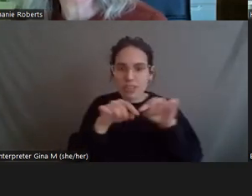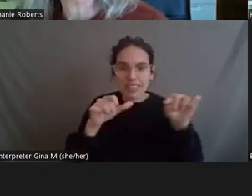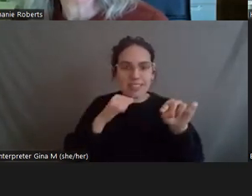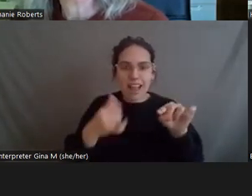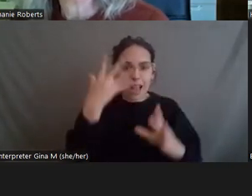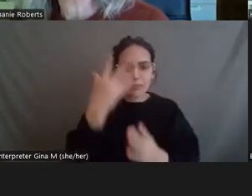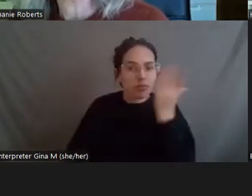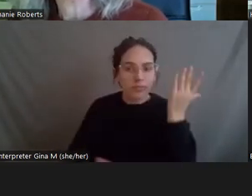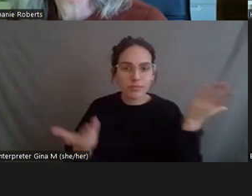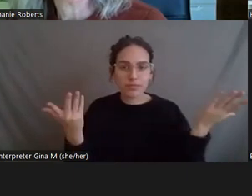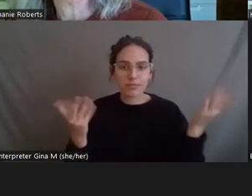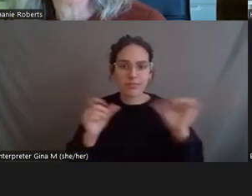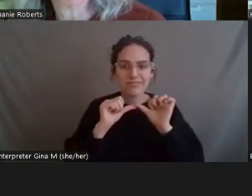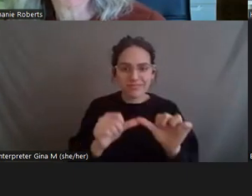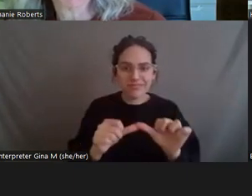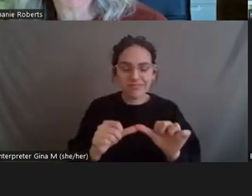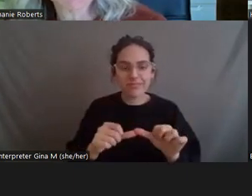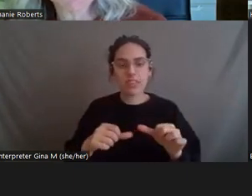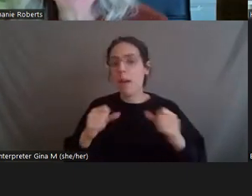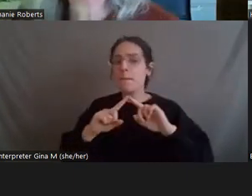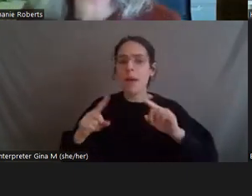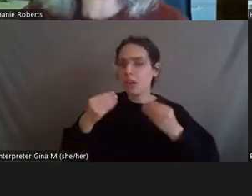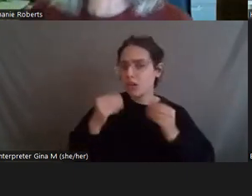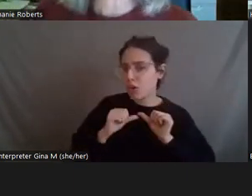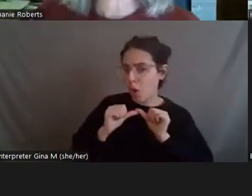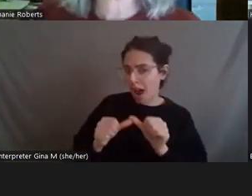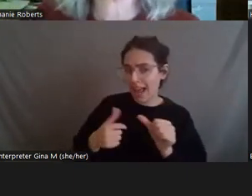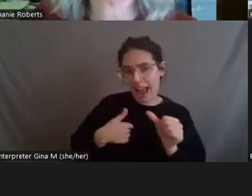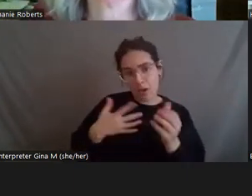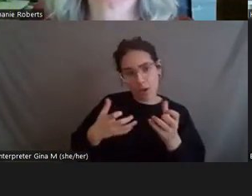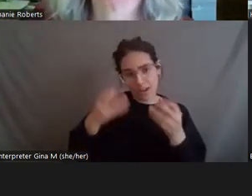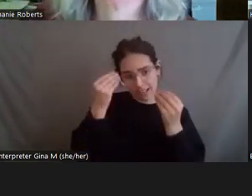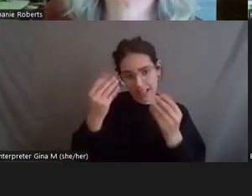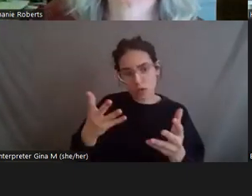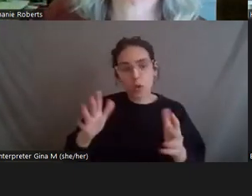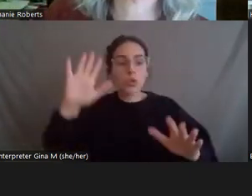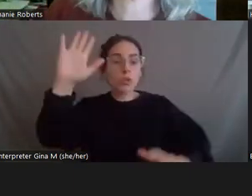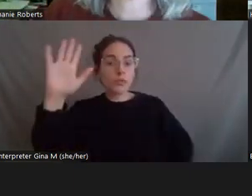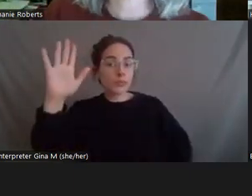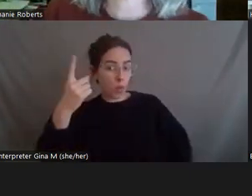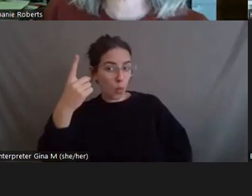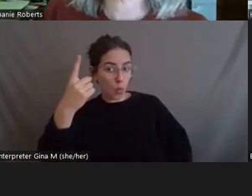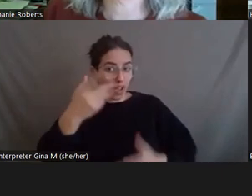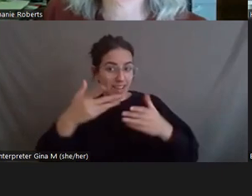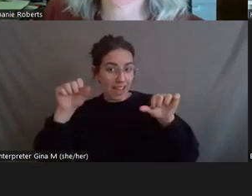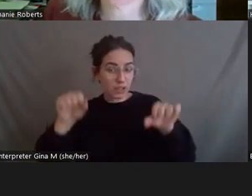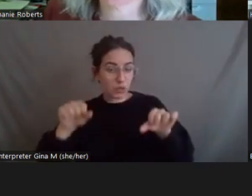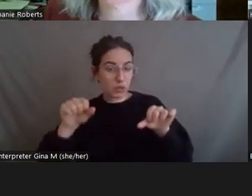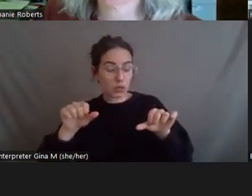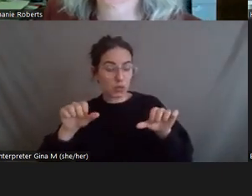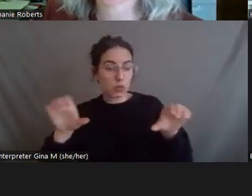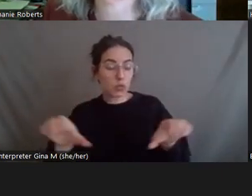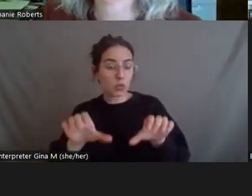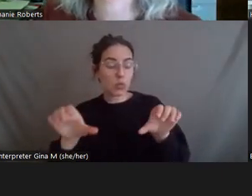But go ahead. I just wanted you to know. One thing you can do, Yardanka, is for the little screen that you see